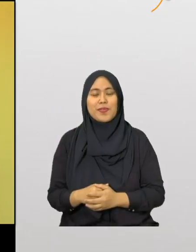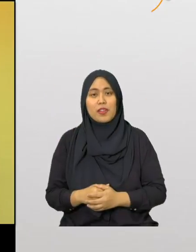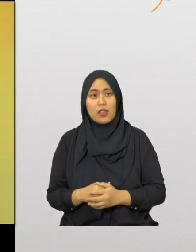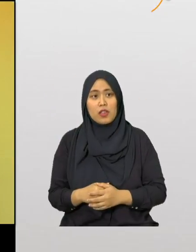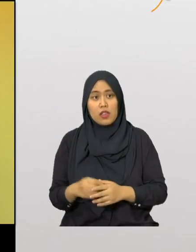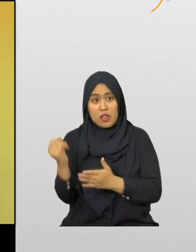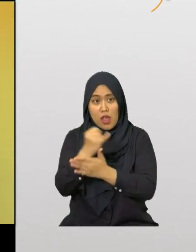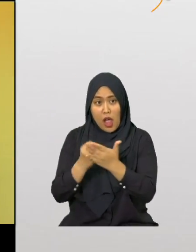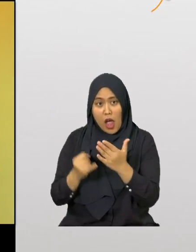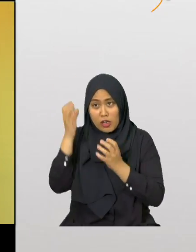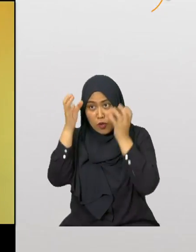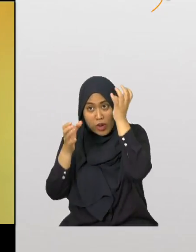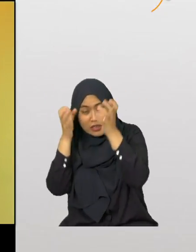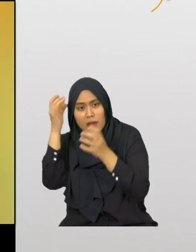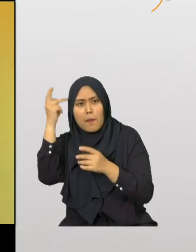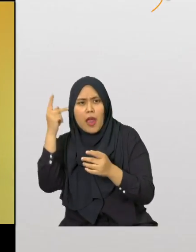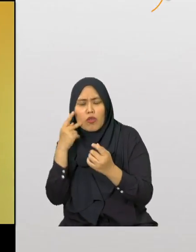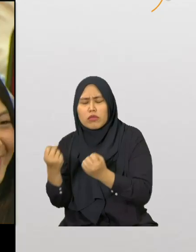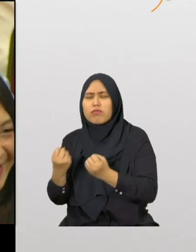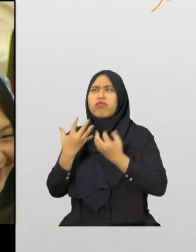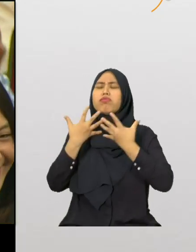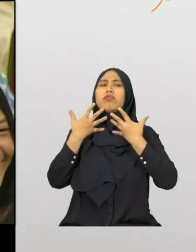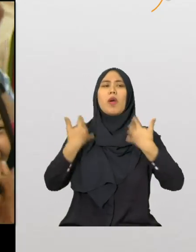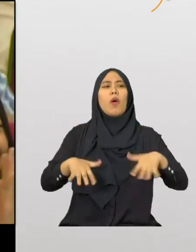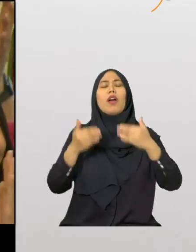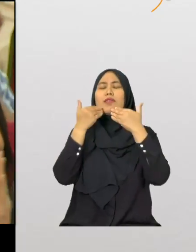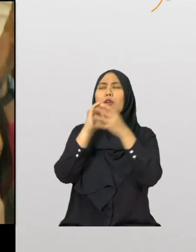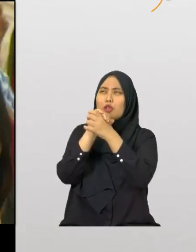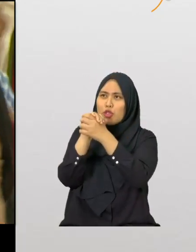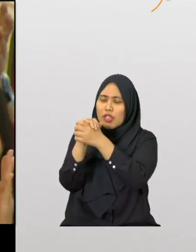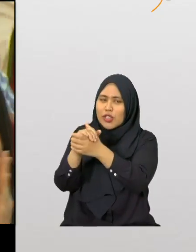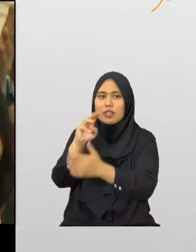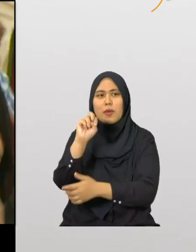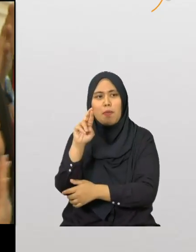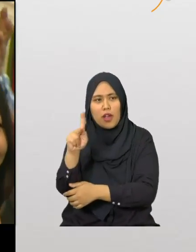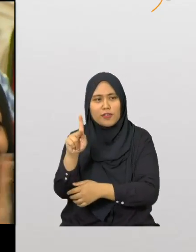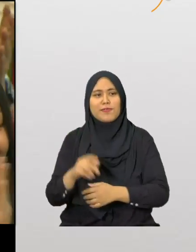inspired by the art and creativity of his parents. Congratulations, Mark.